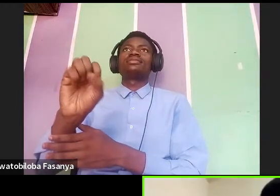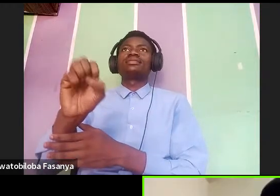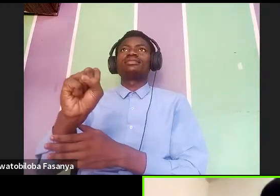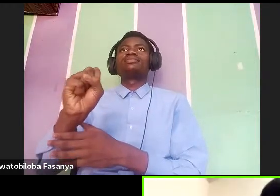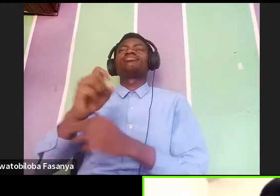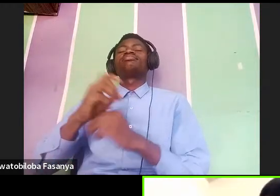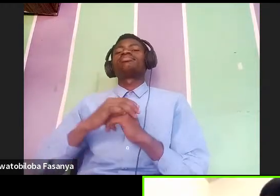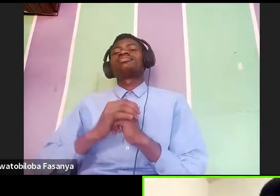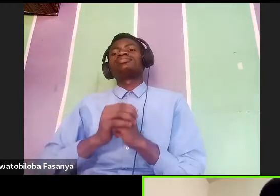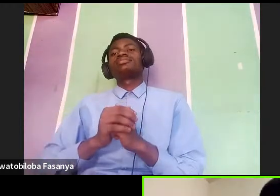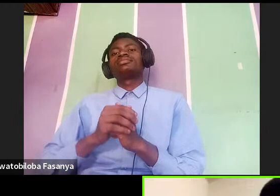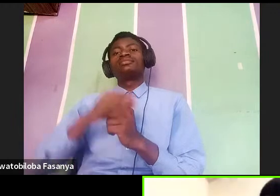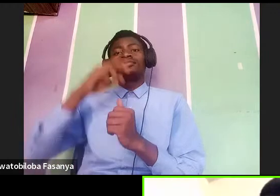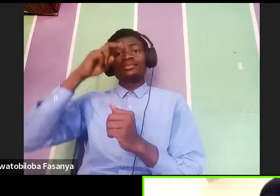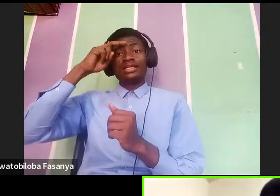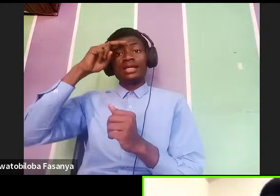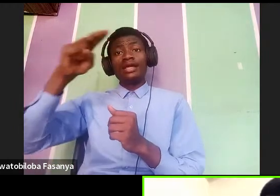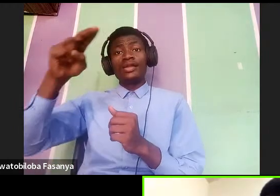Hello?